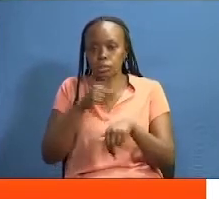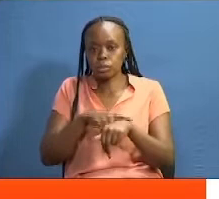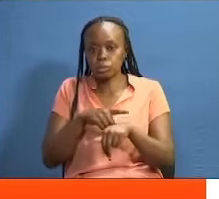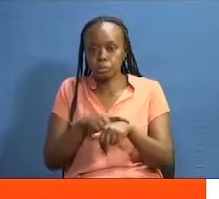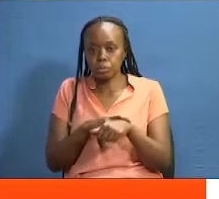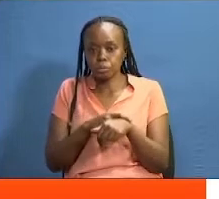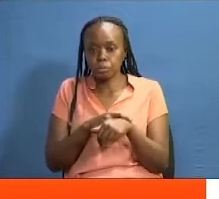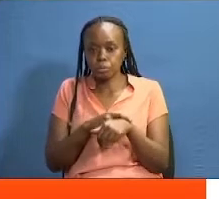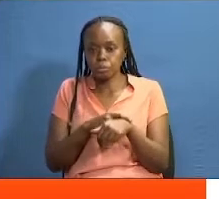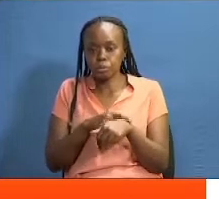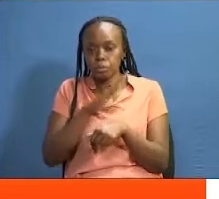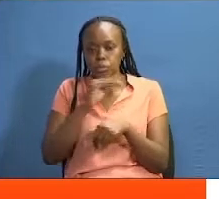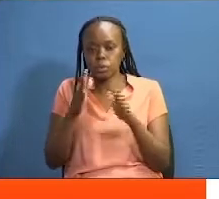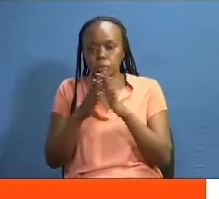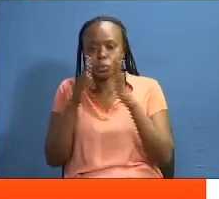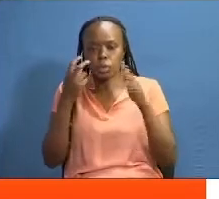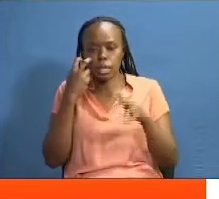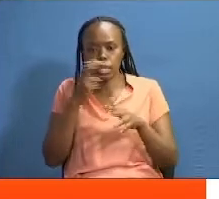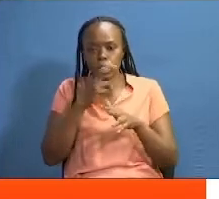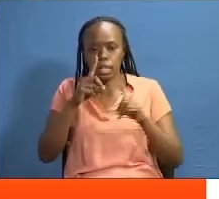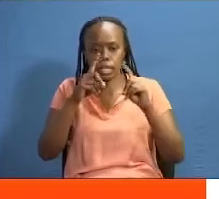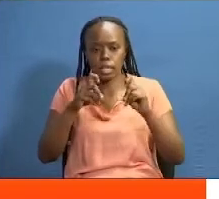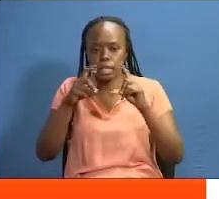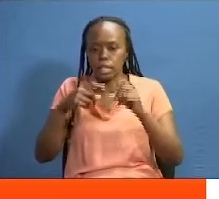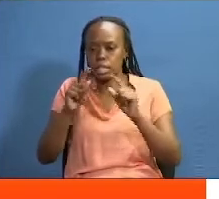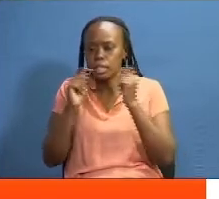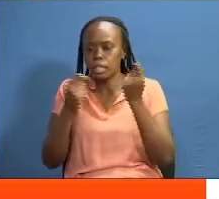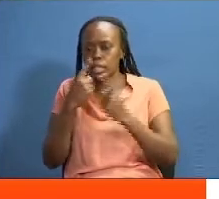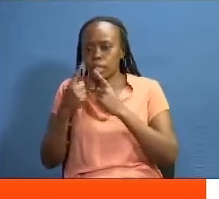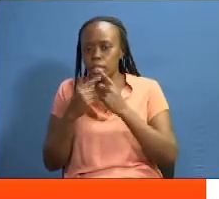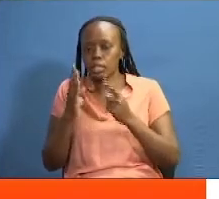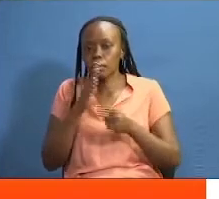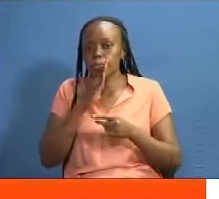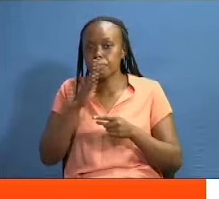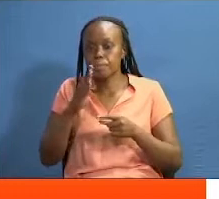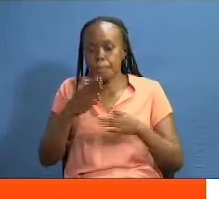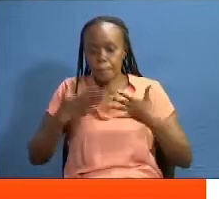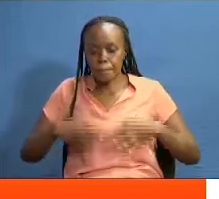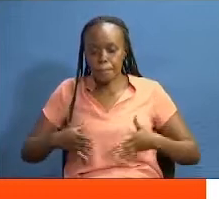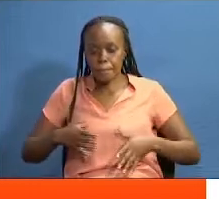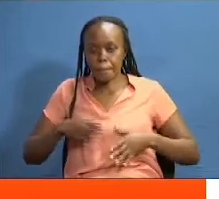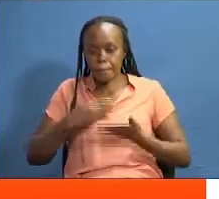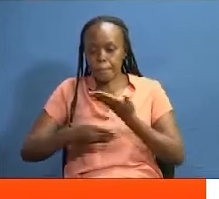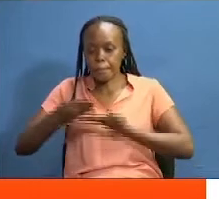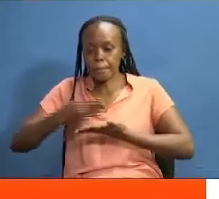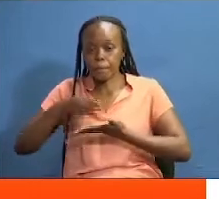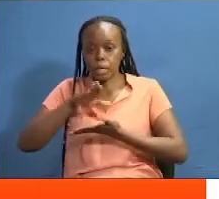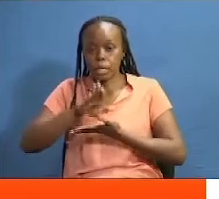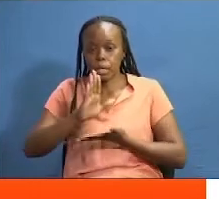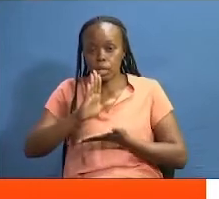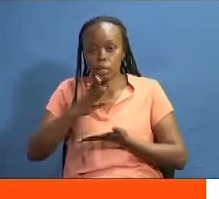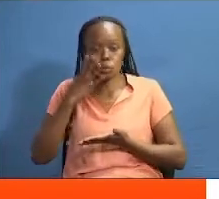And big companies we've seen like Google trying to say that they shall be employing people based on their,